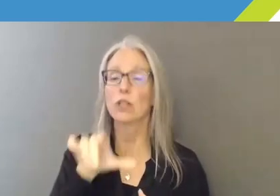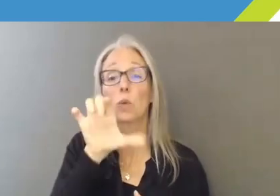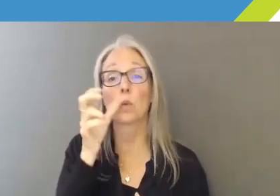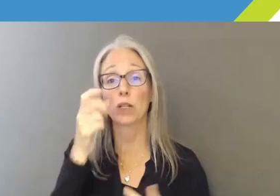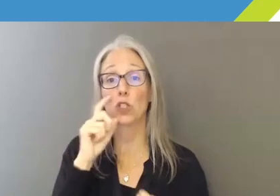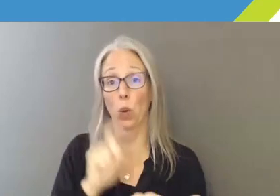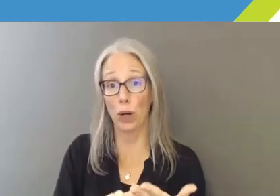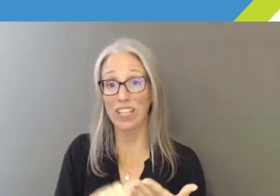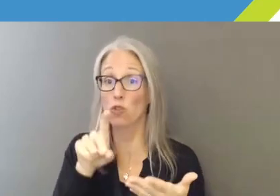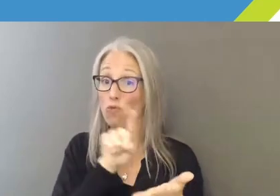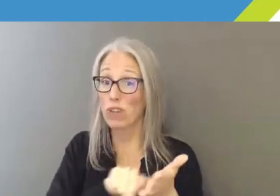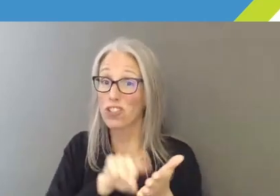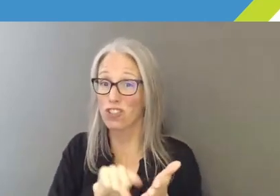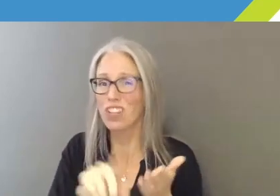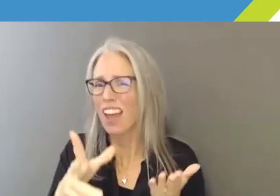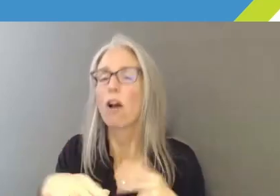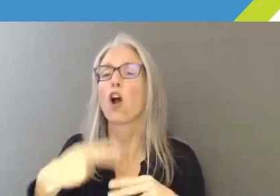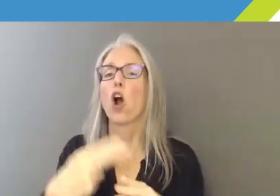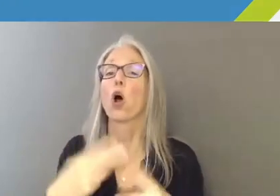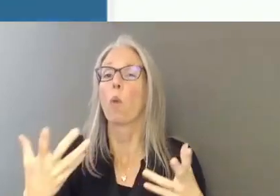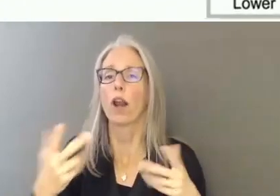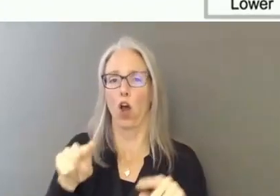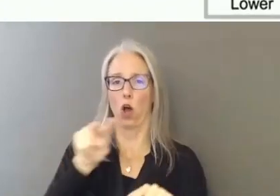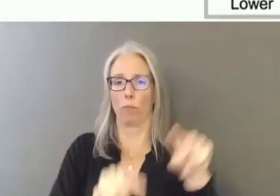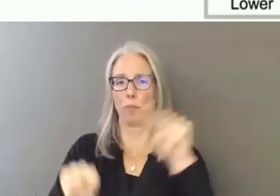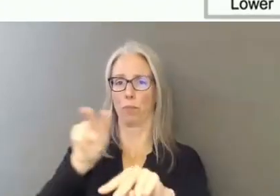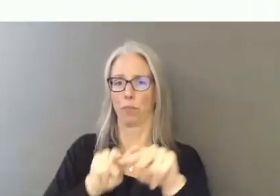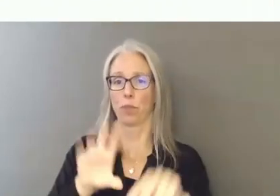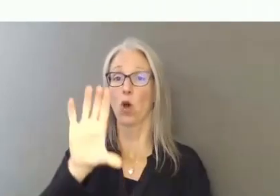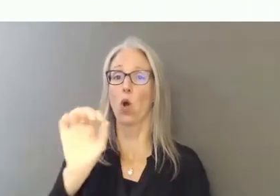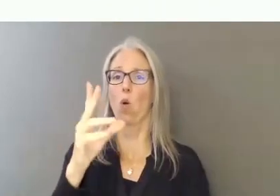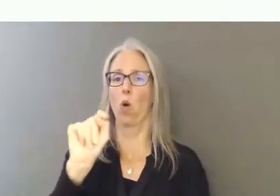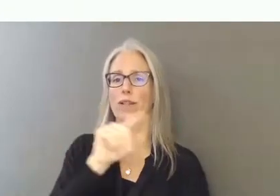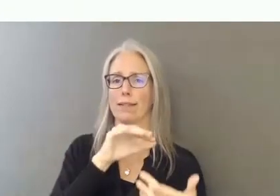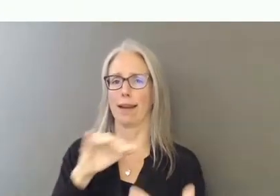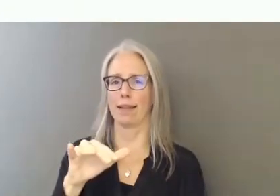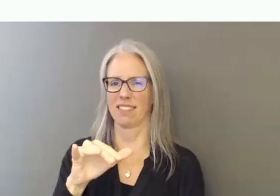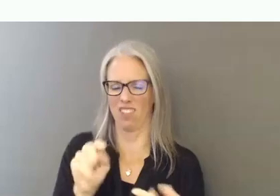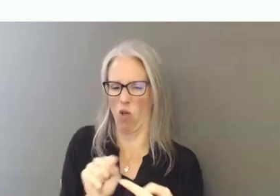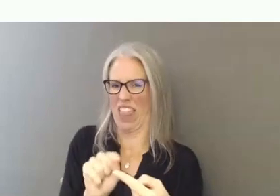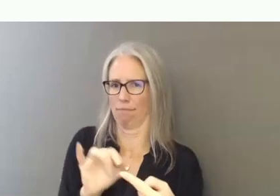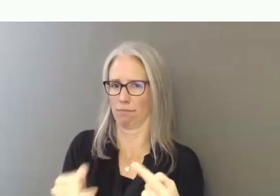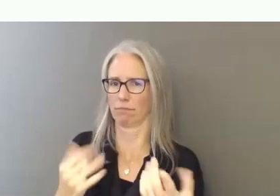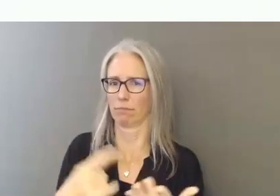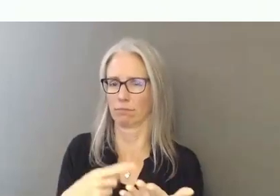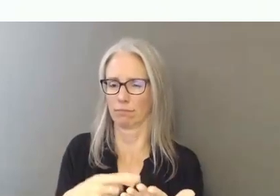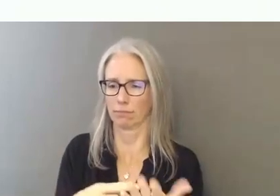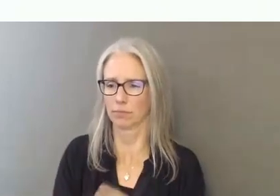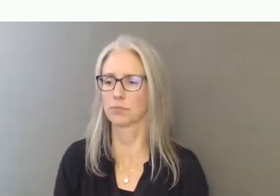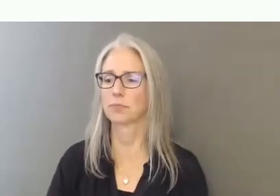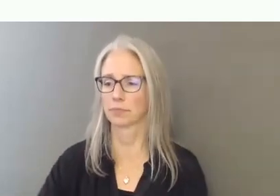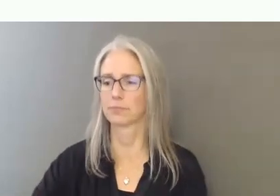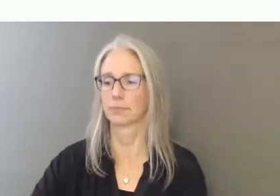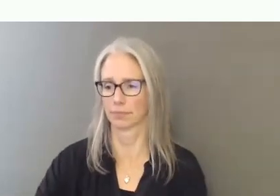pediatric PC is what we call cohort studies or observational studies. I'll talk a little bit more about that now. So the next level